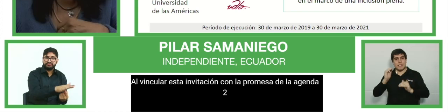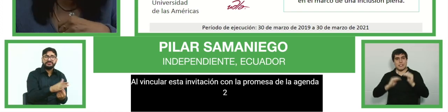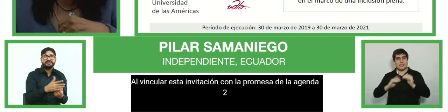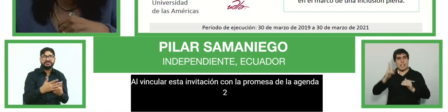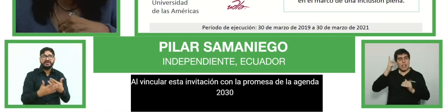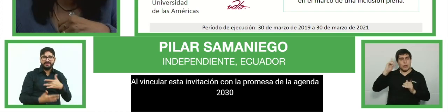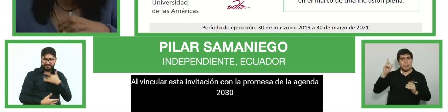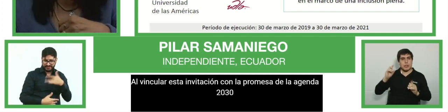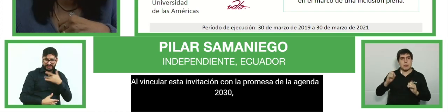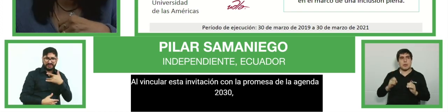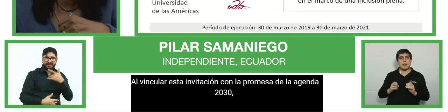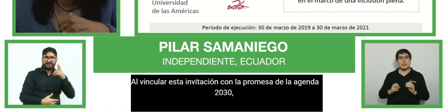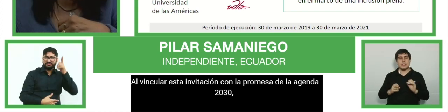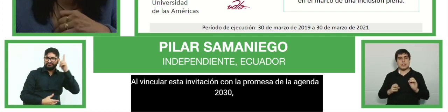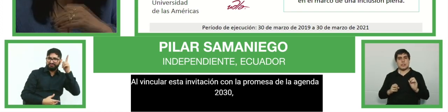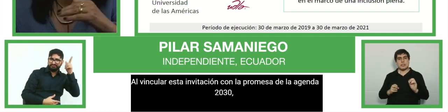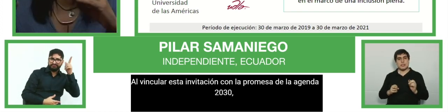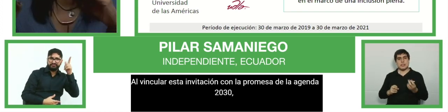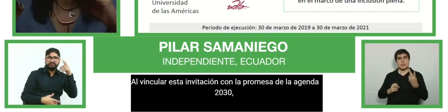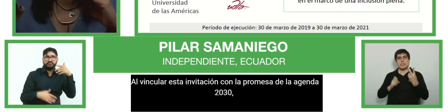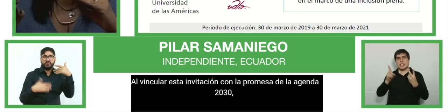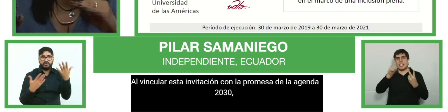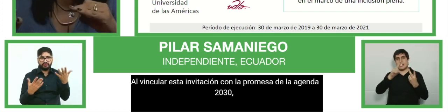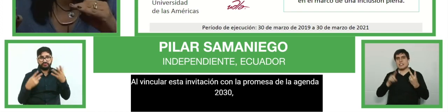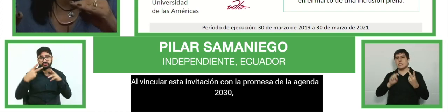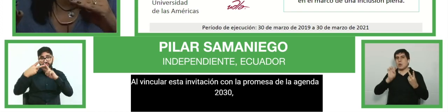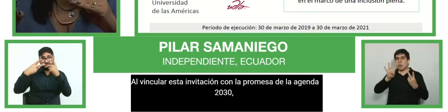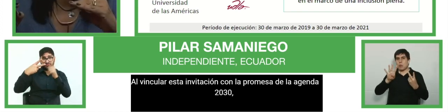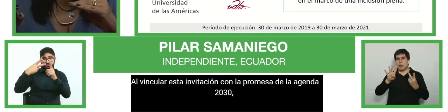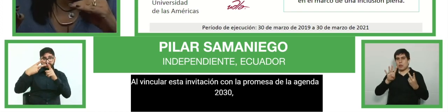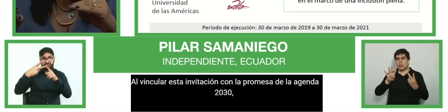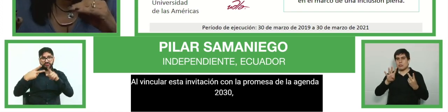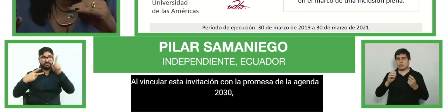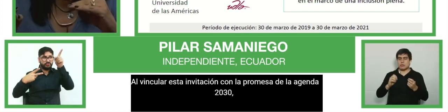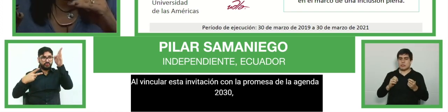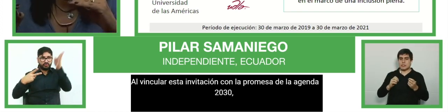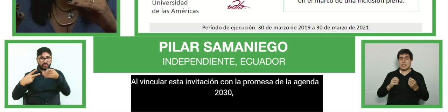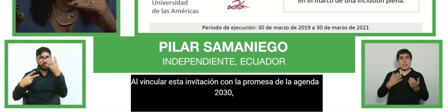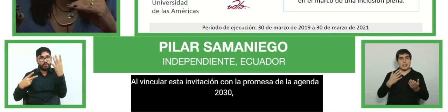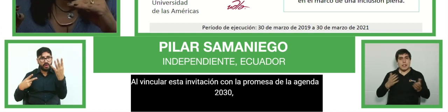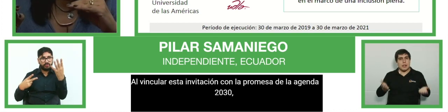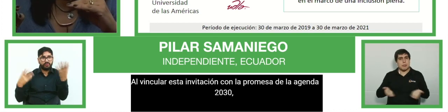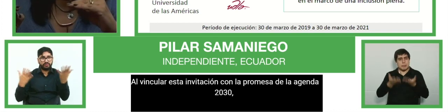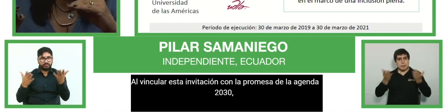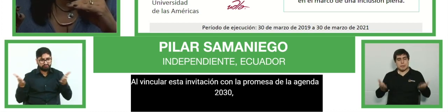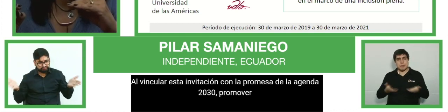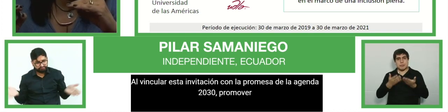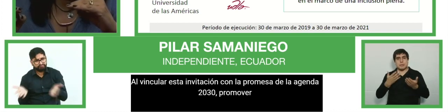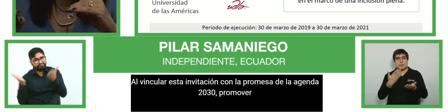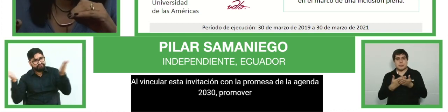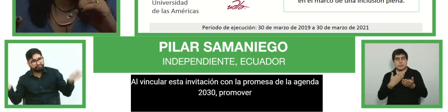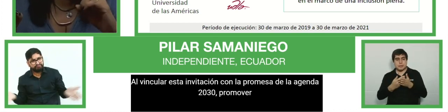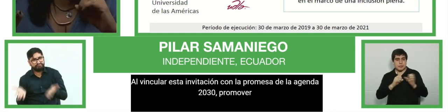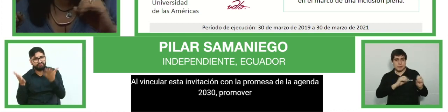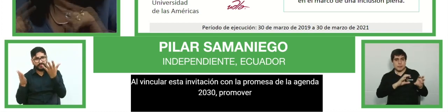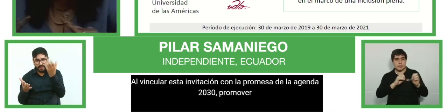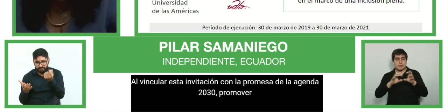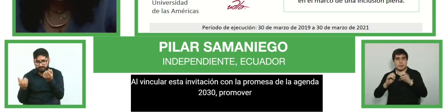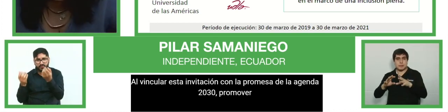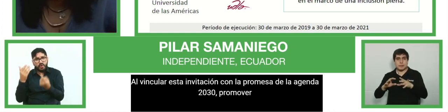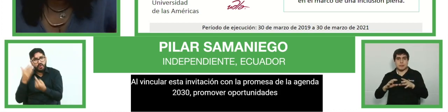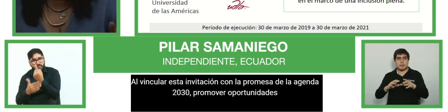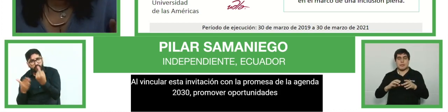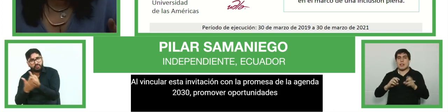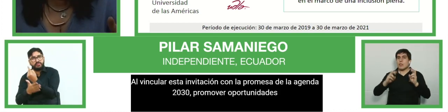part. Promoting opportunities, learning opportunities along the whole life for everybody.